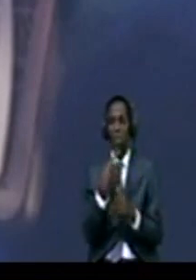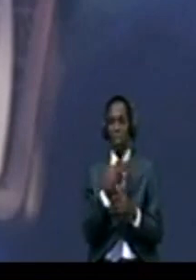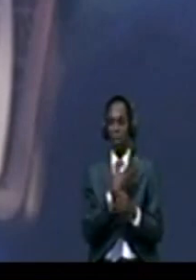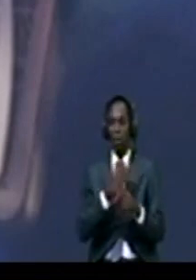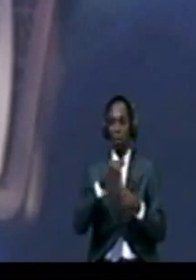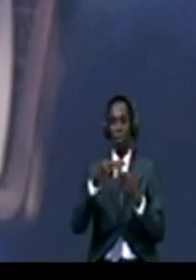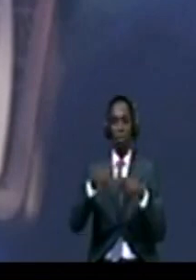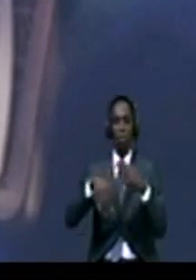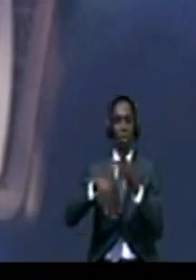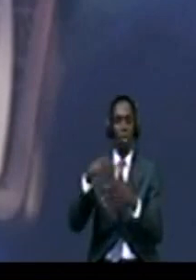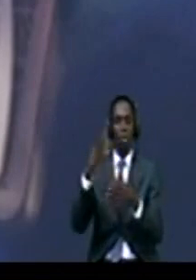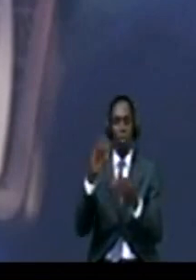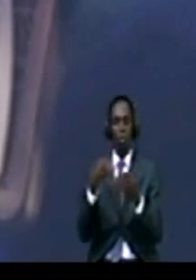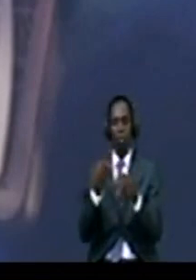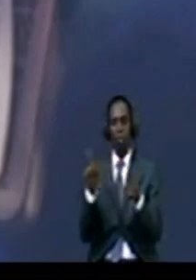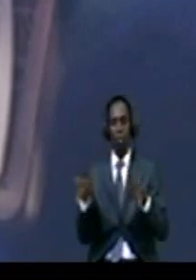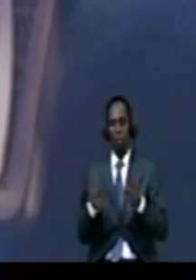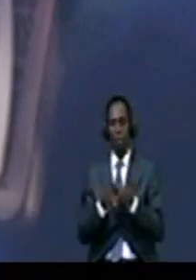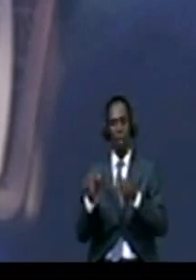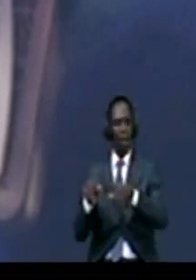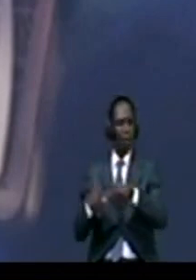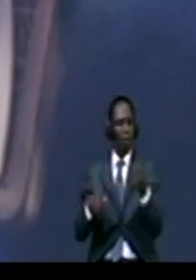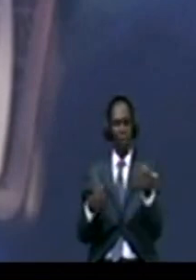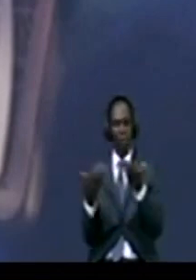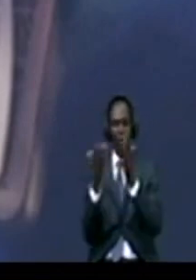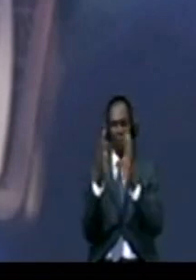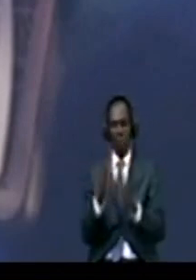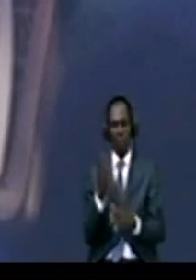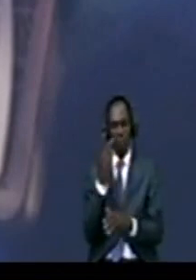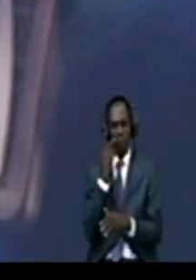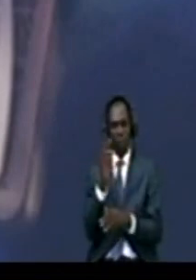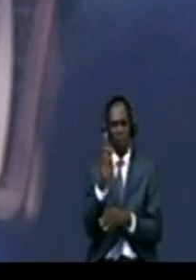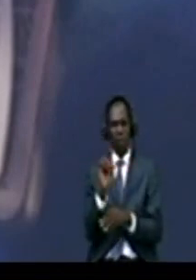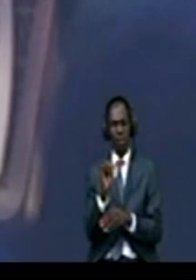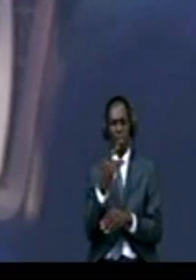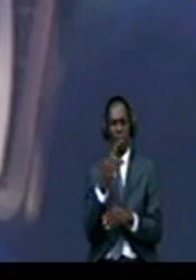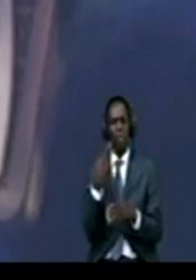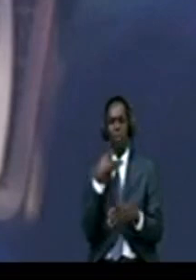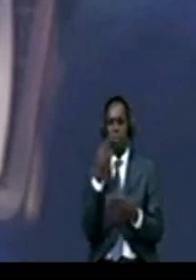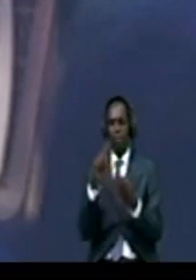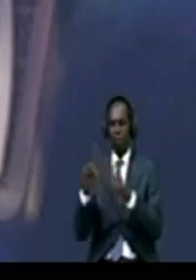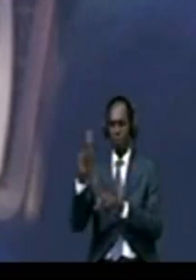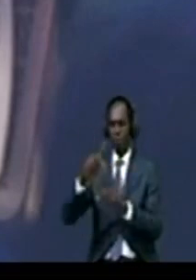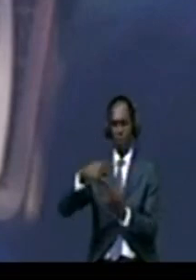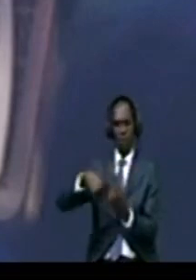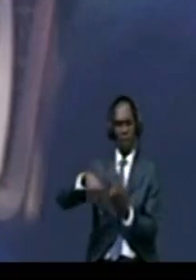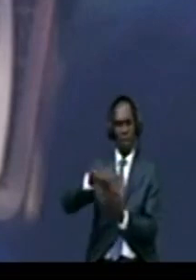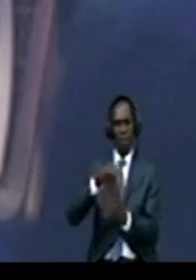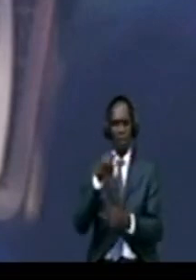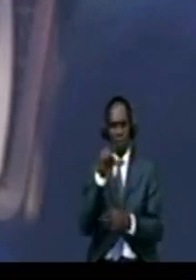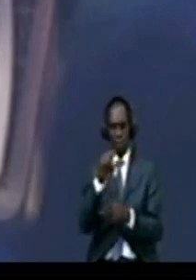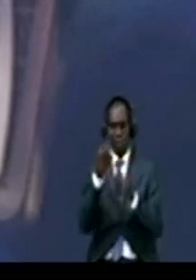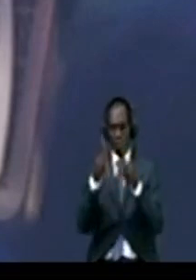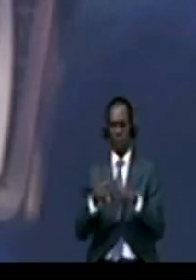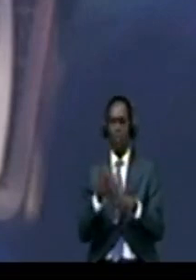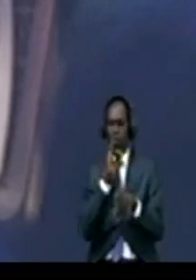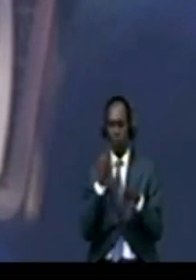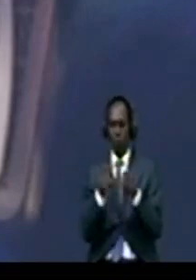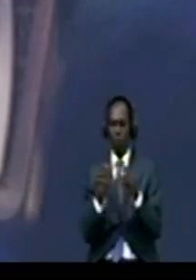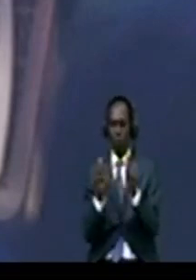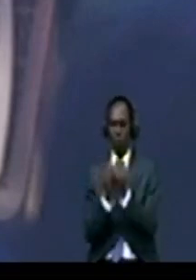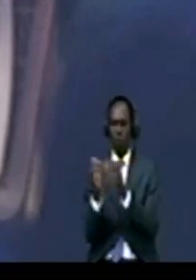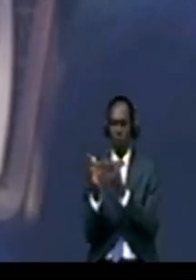gone out into the porch, another maid saw him, and said unto them that were there, This fellow was also with Jesus of